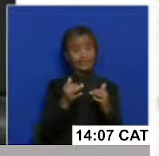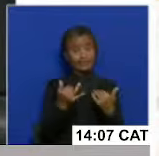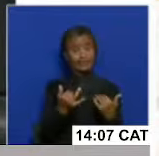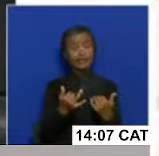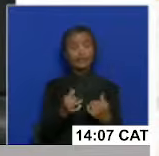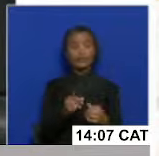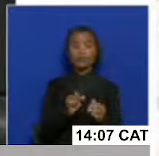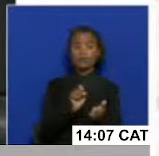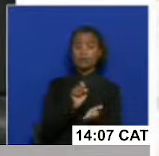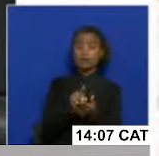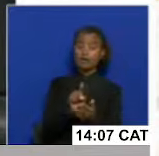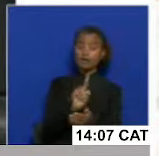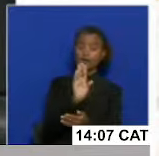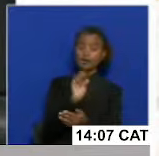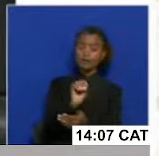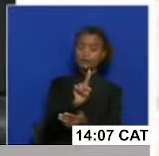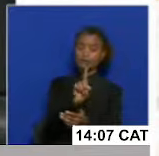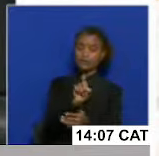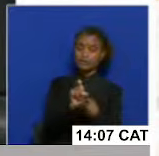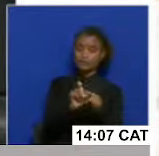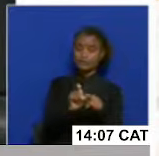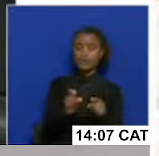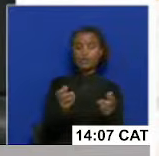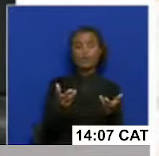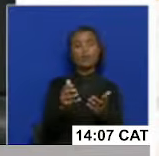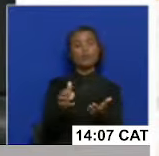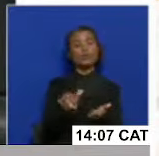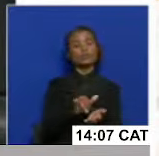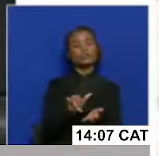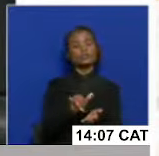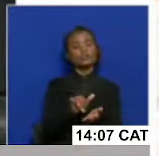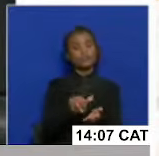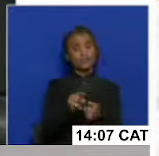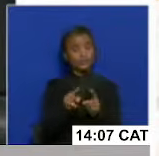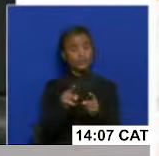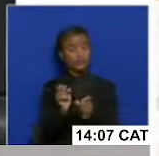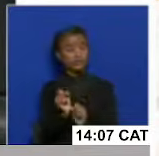Yes, I see it. And then your response is where you got the information from.